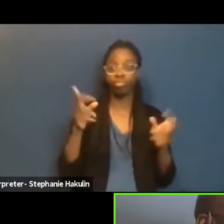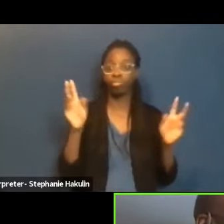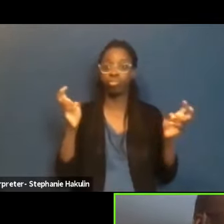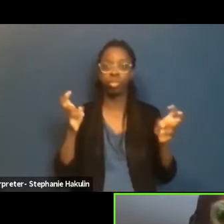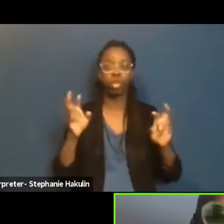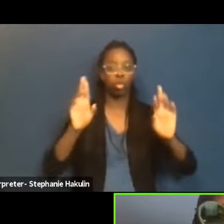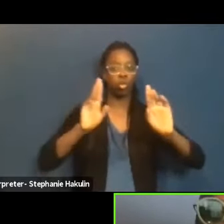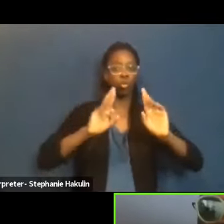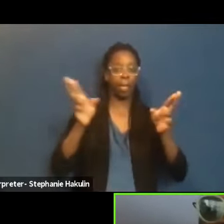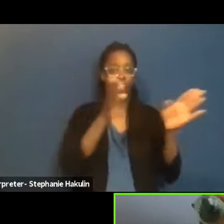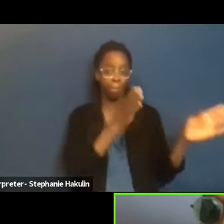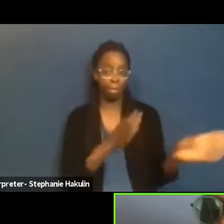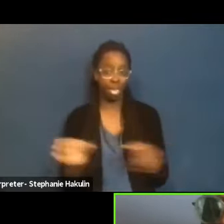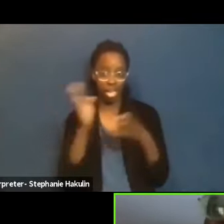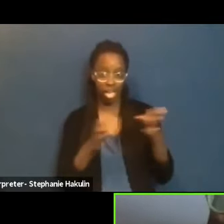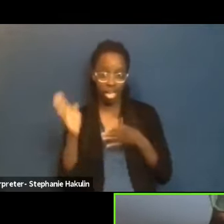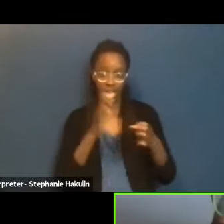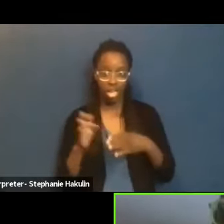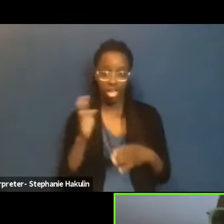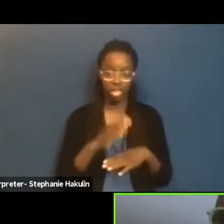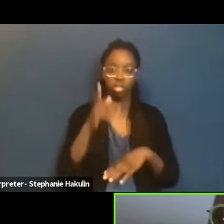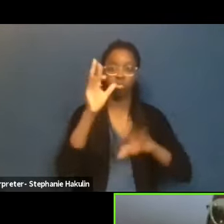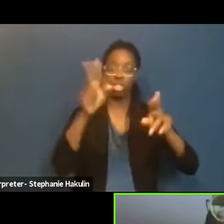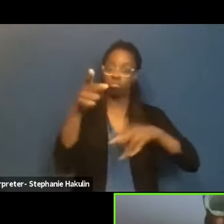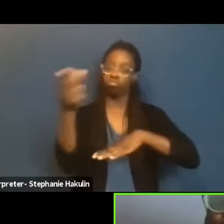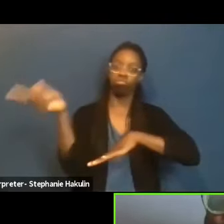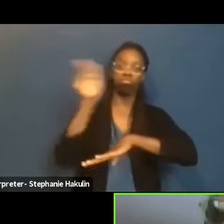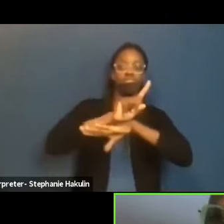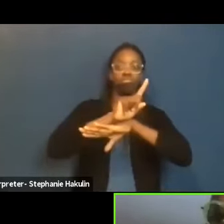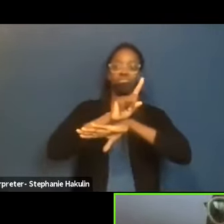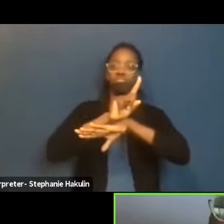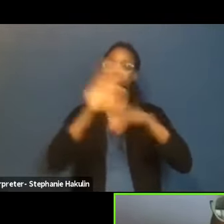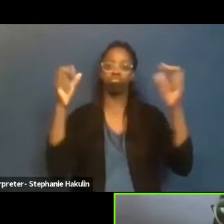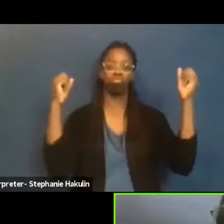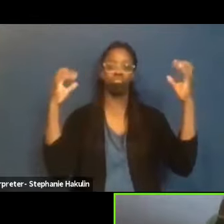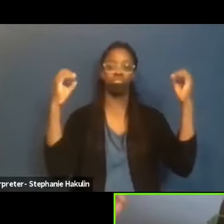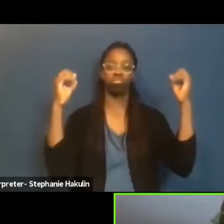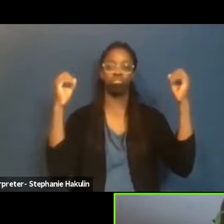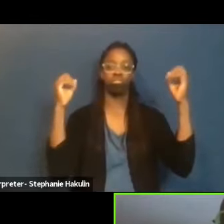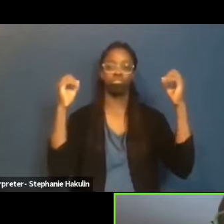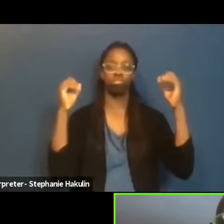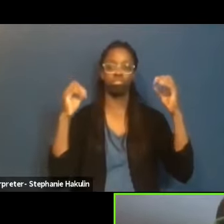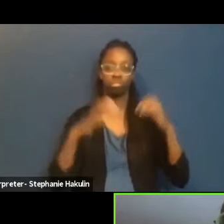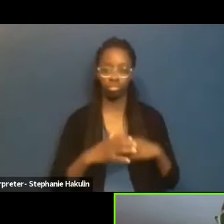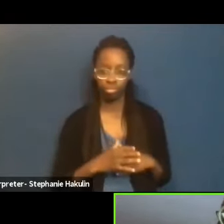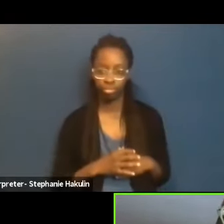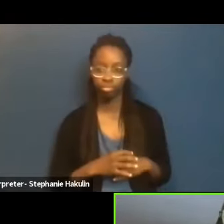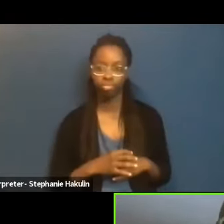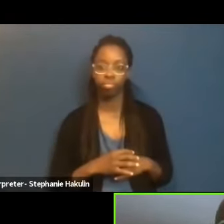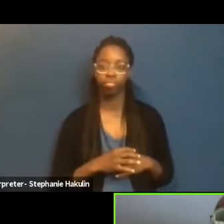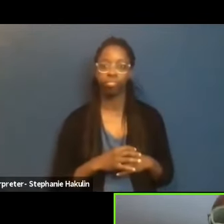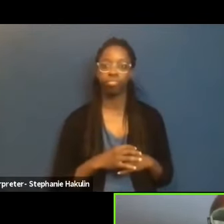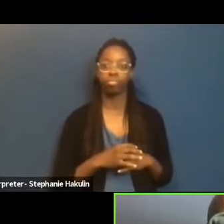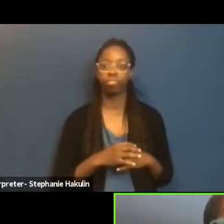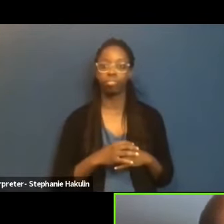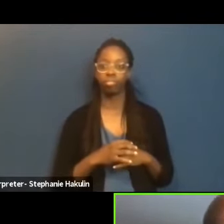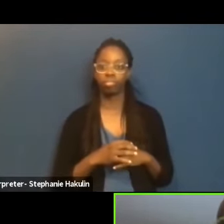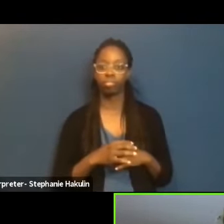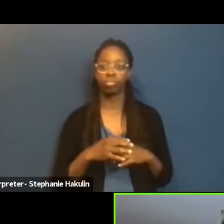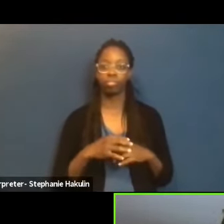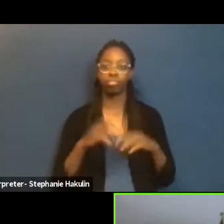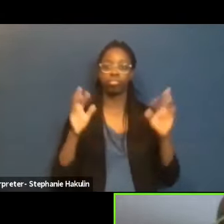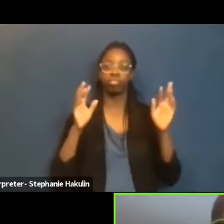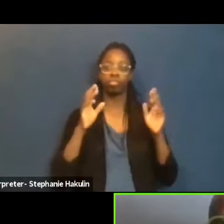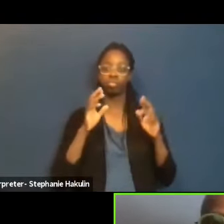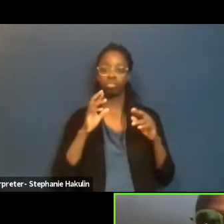poet. I, as your MC, have the great honor of welcoming our calibration poet. This is Abuja